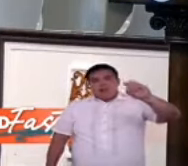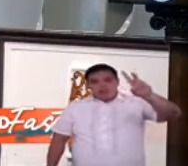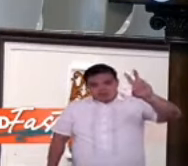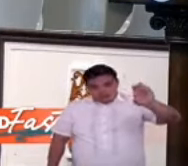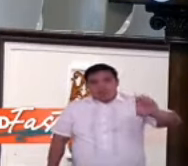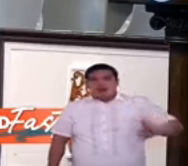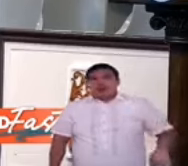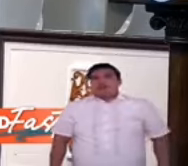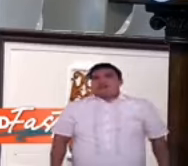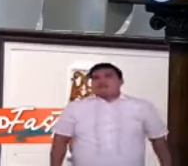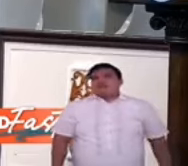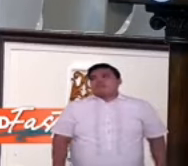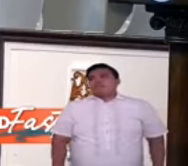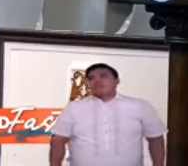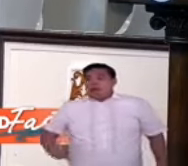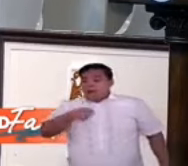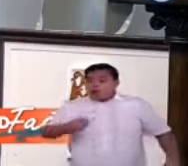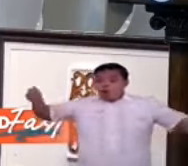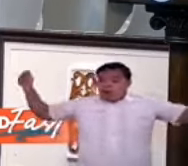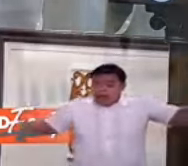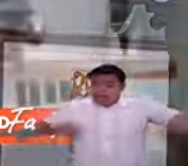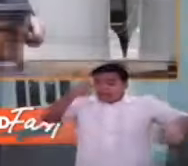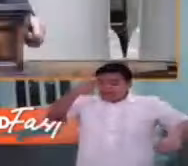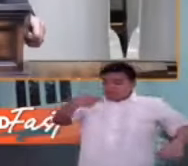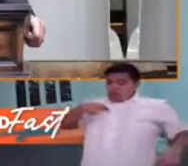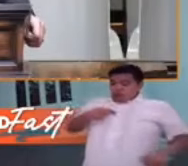Proverbs 13:24, he that spareth his rod